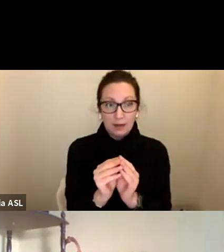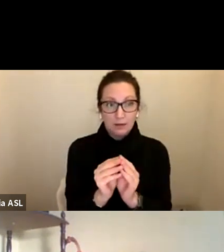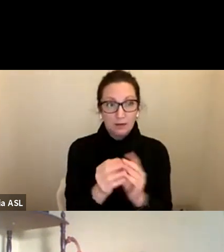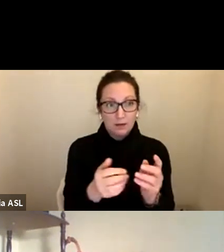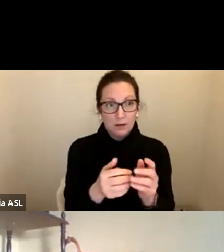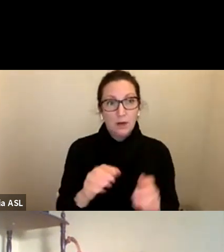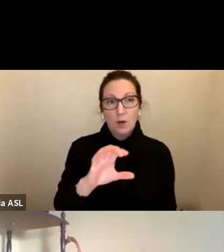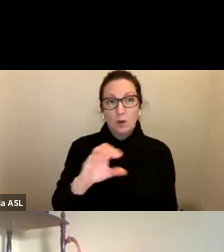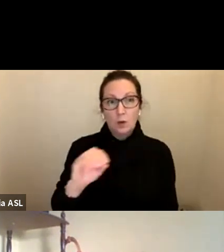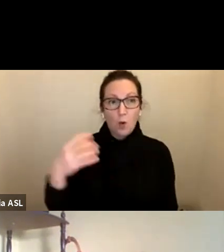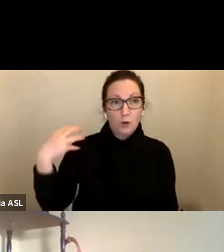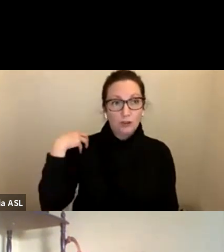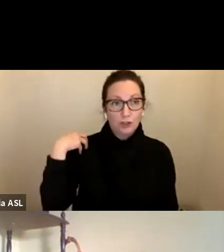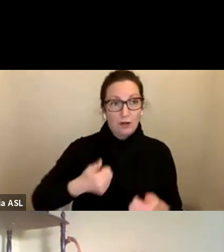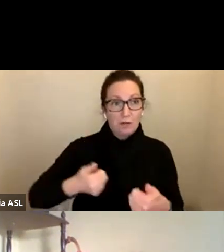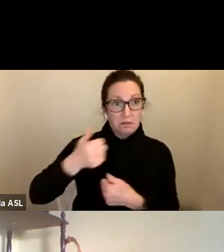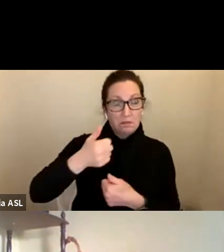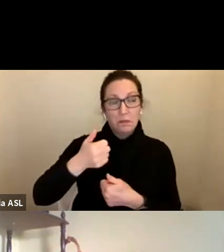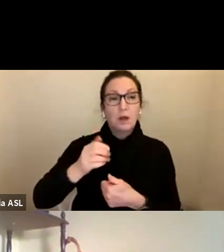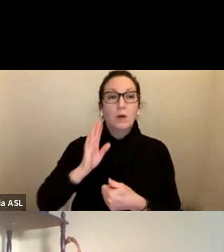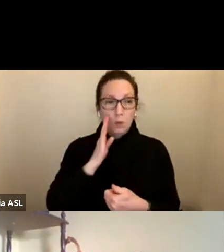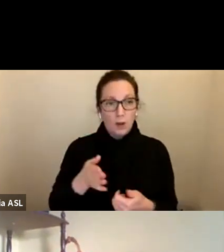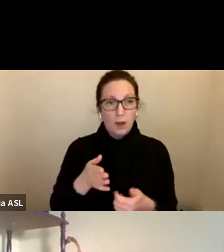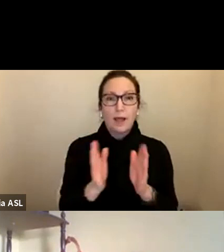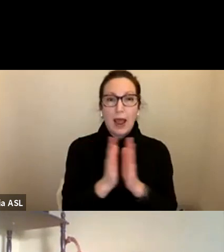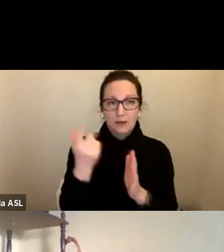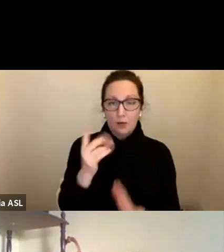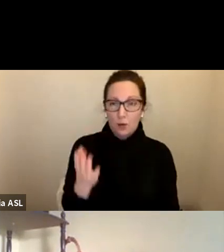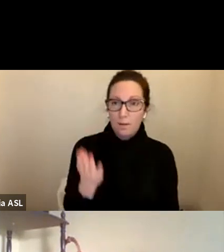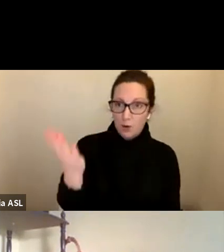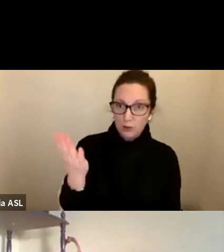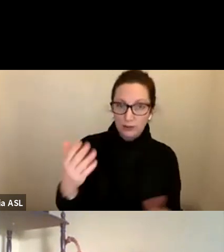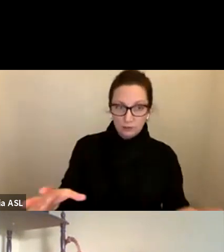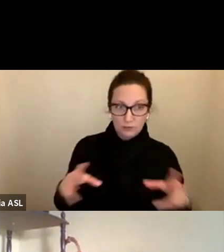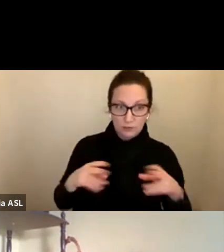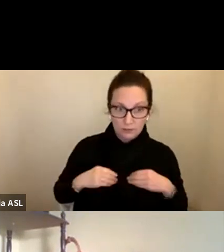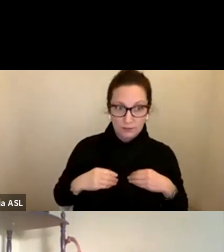The co-chair will ask for a motion to accept.